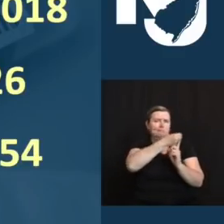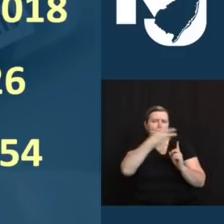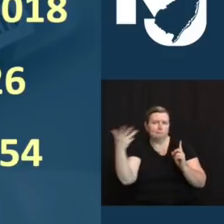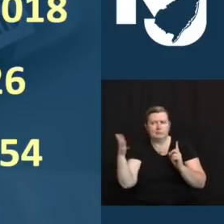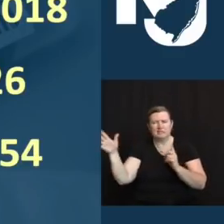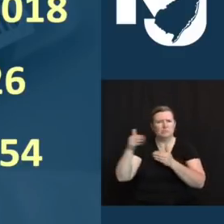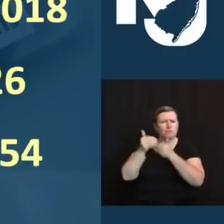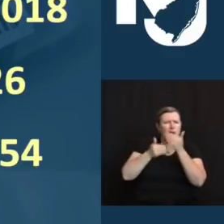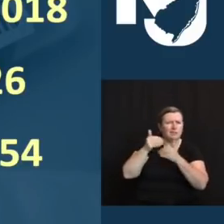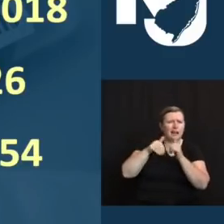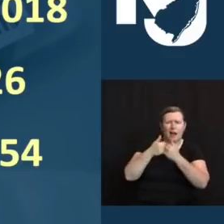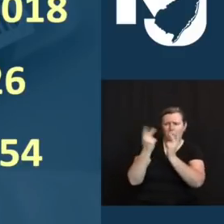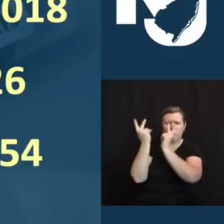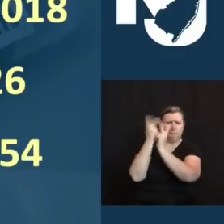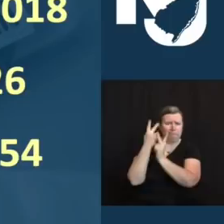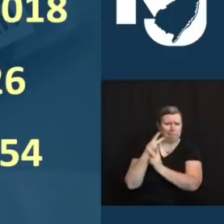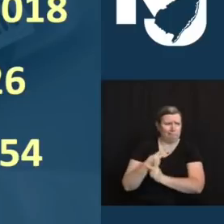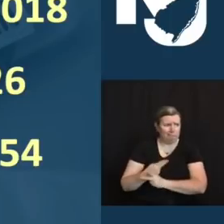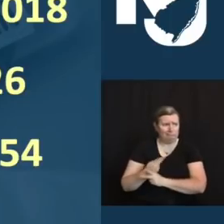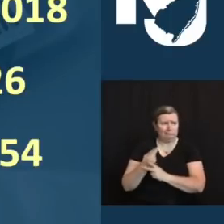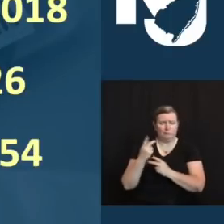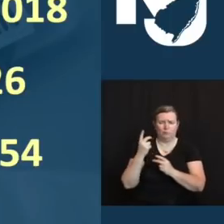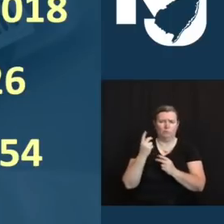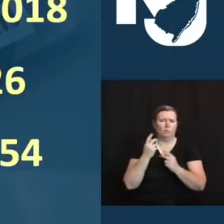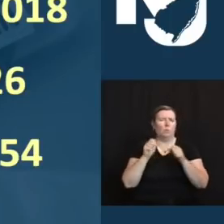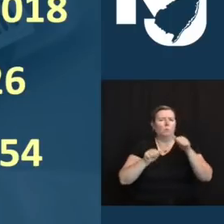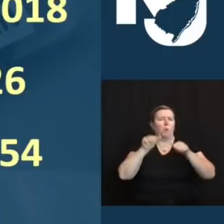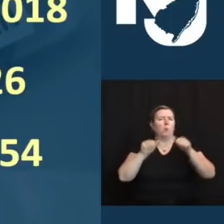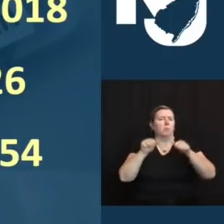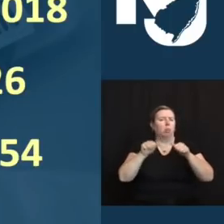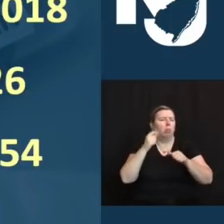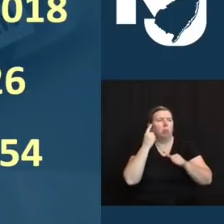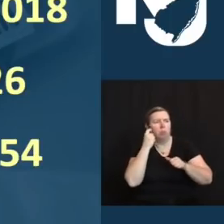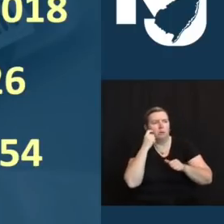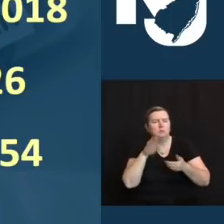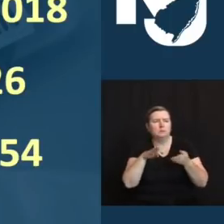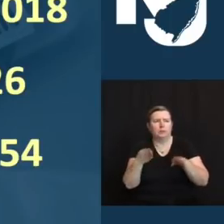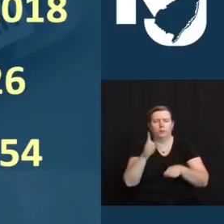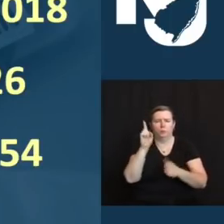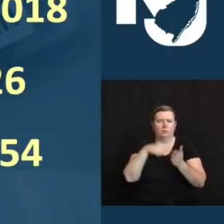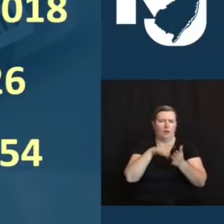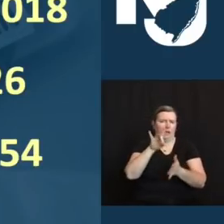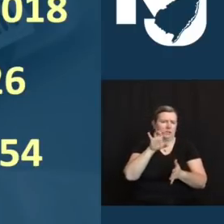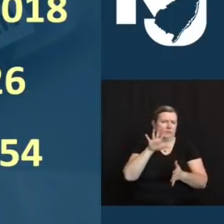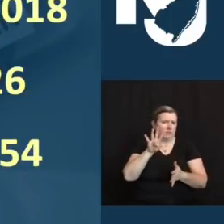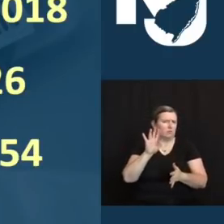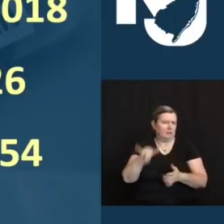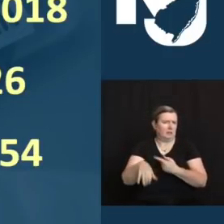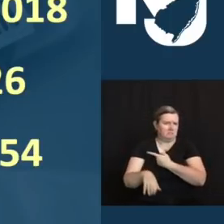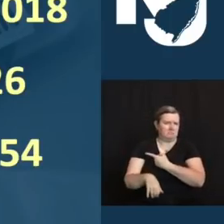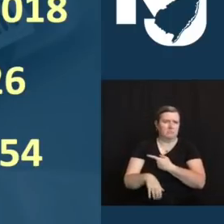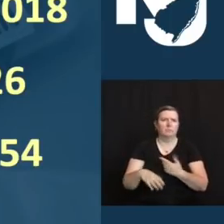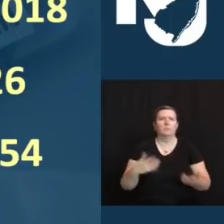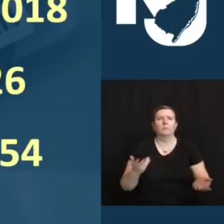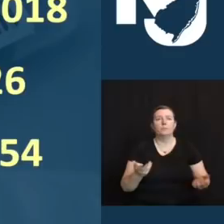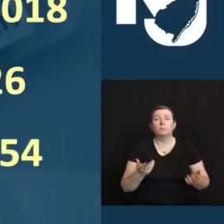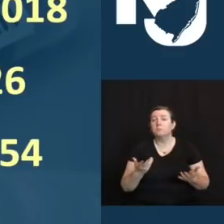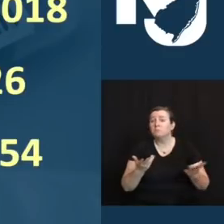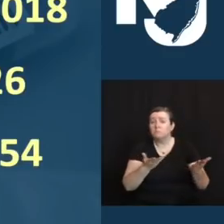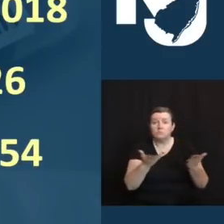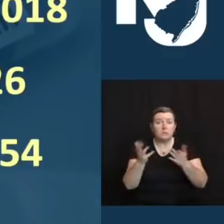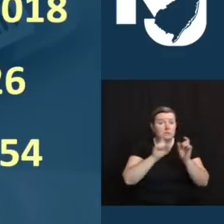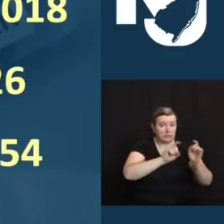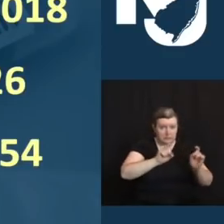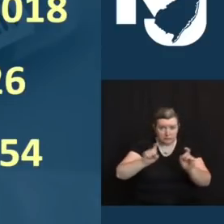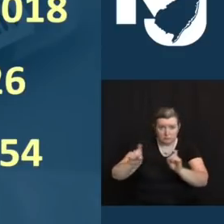followed and how these determinations were made. Given our current testing protocols and decreasing number of fatalities overall,